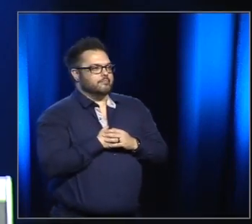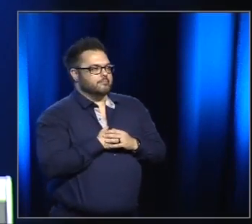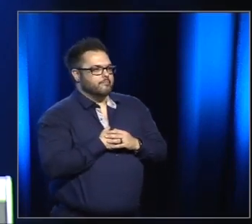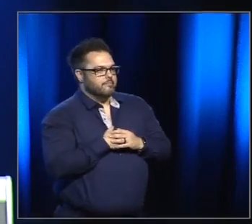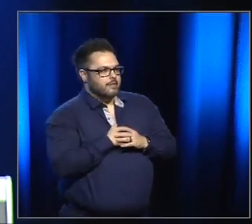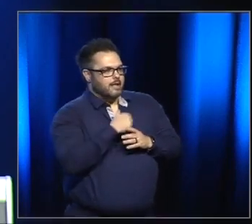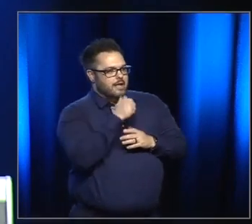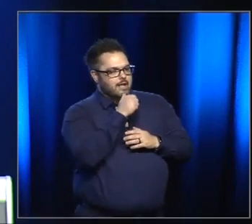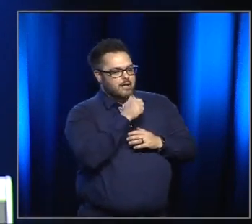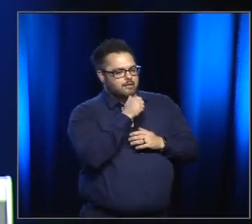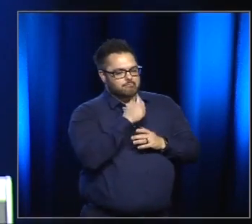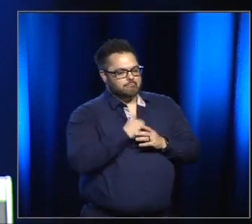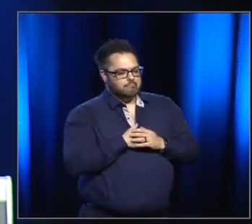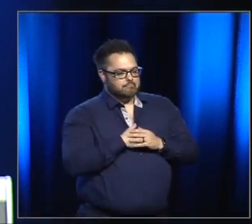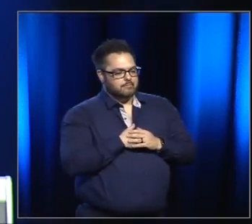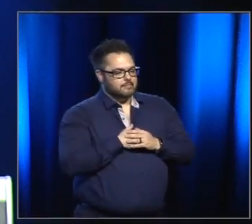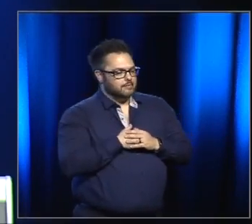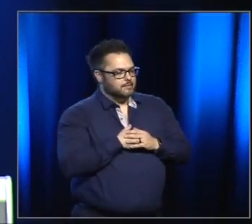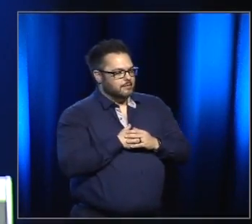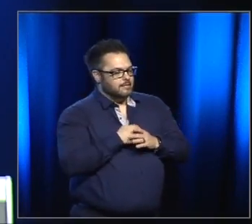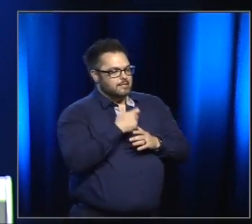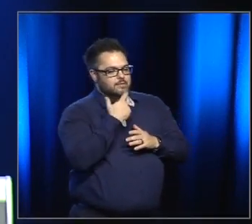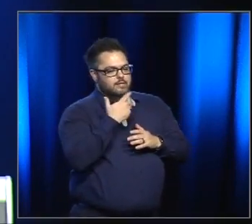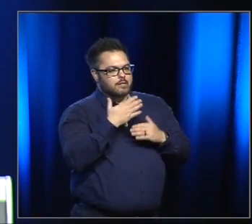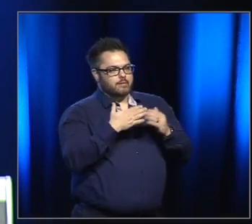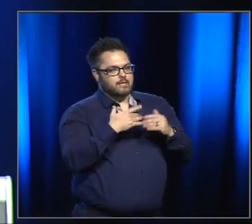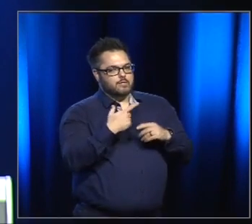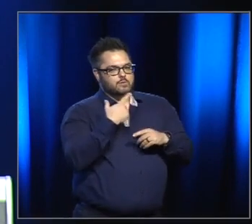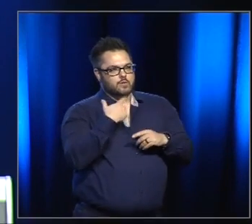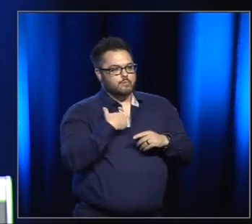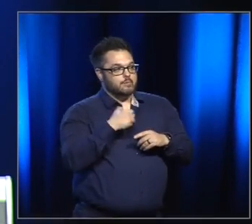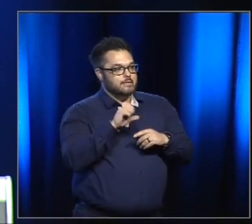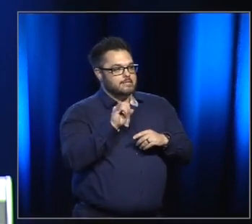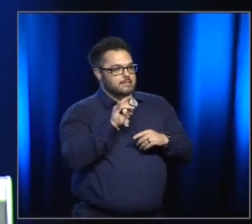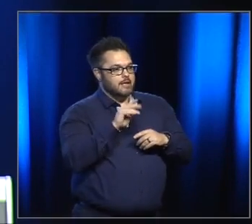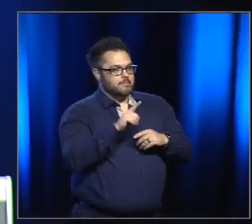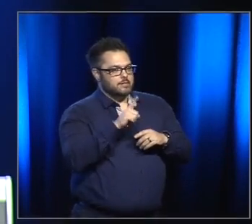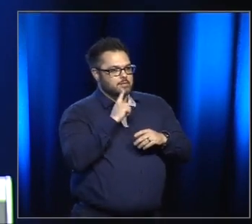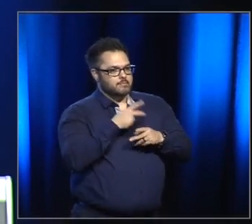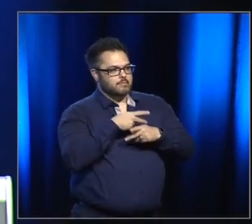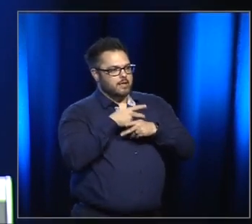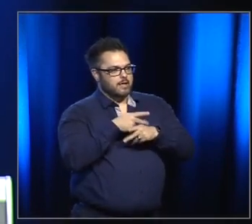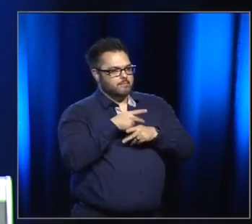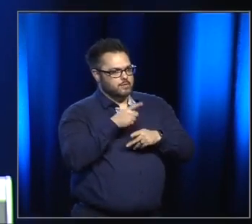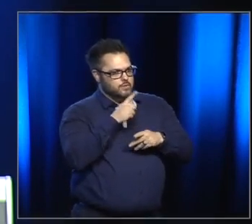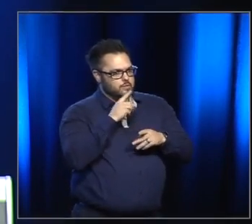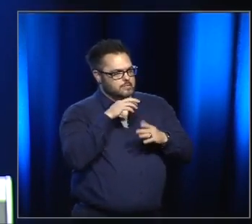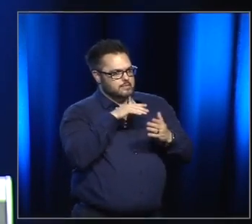but he said to me, "Simon, that is the end of your career in marine mammal science."